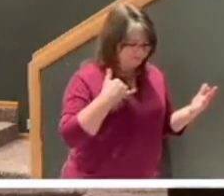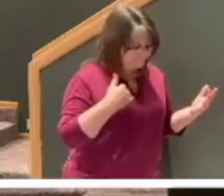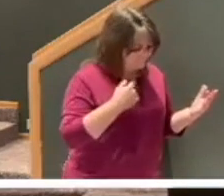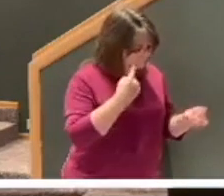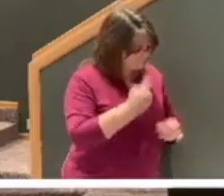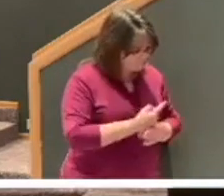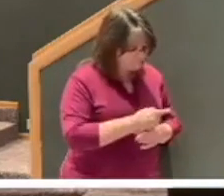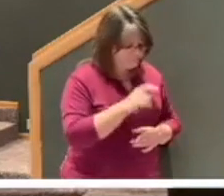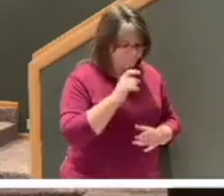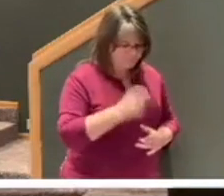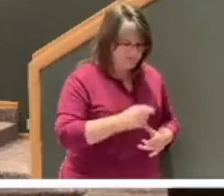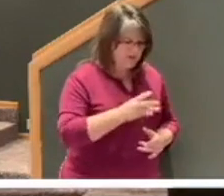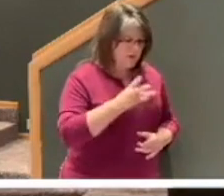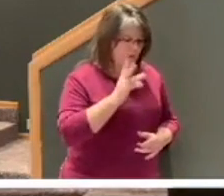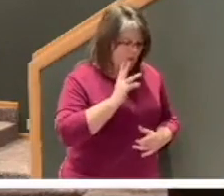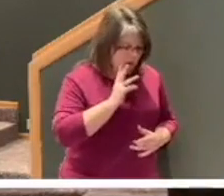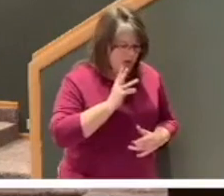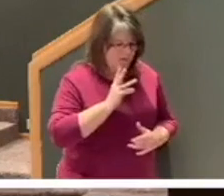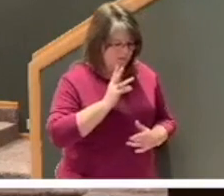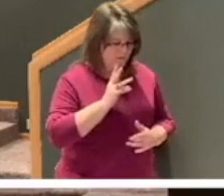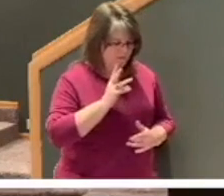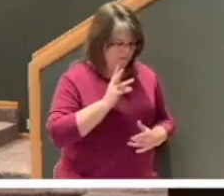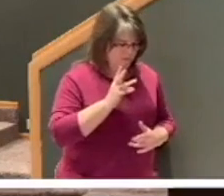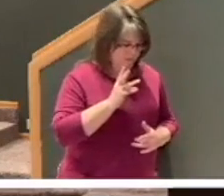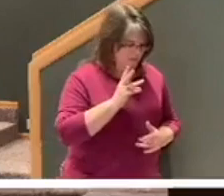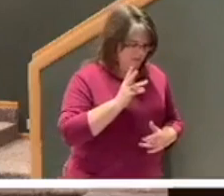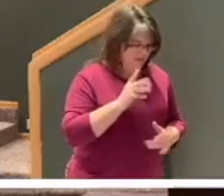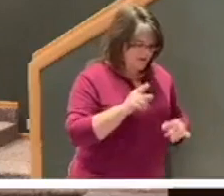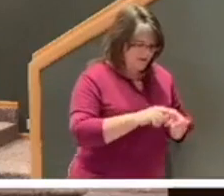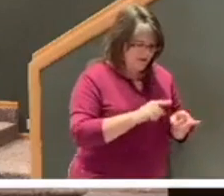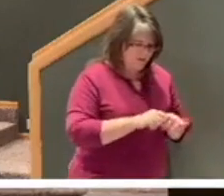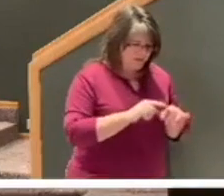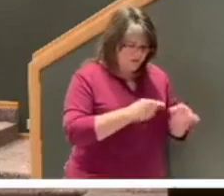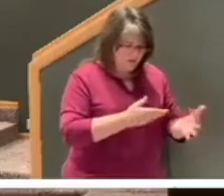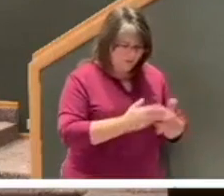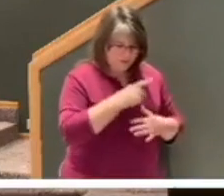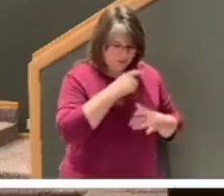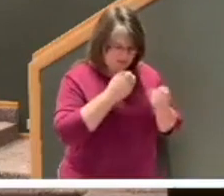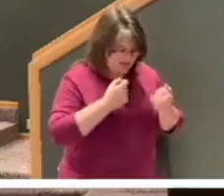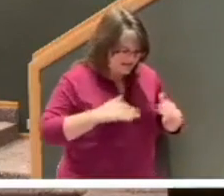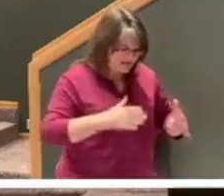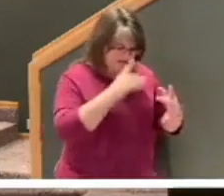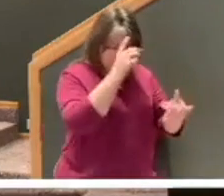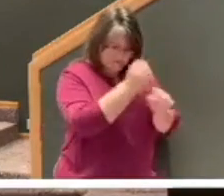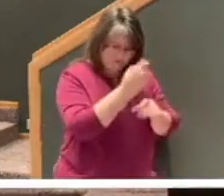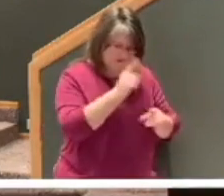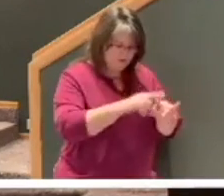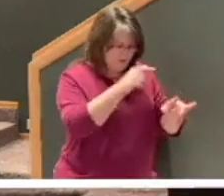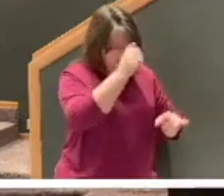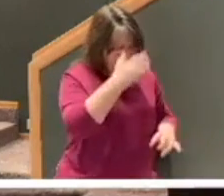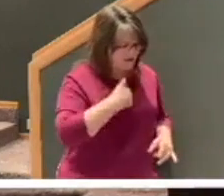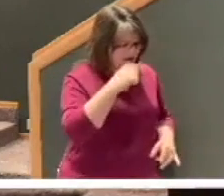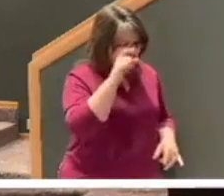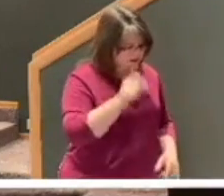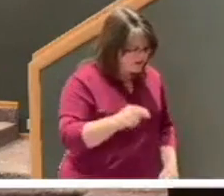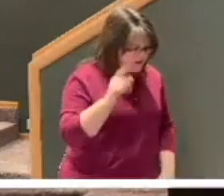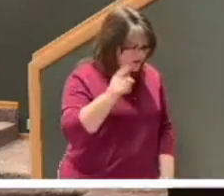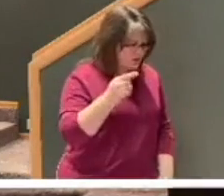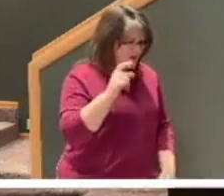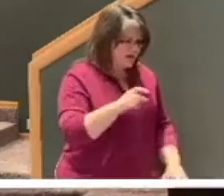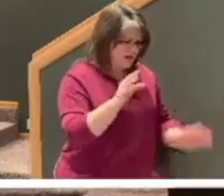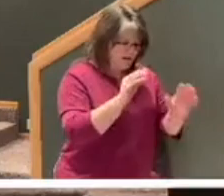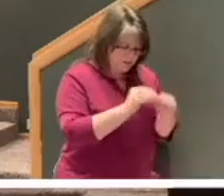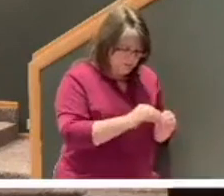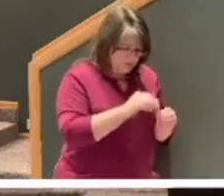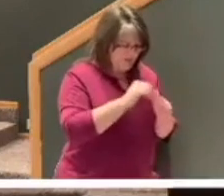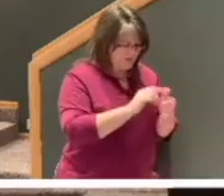I just need water. I'm like crawling through the desert. I trust you, but God, I need you. I need more in